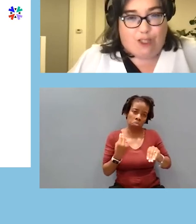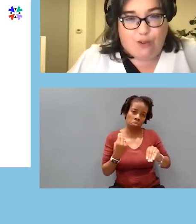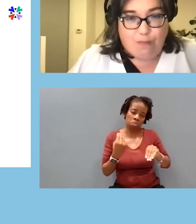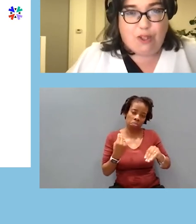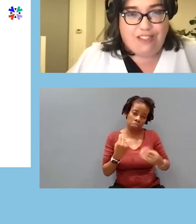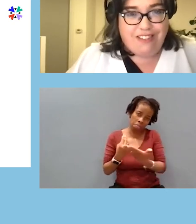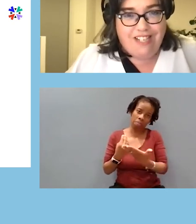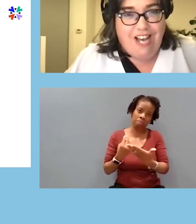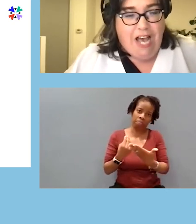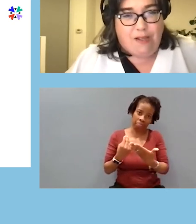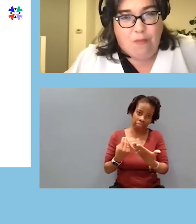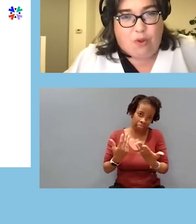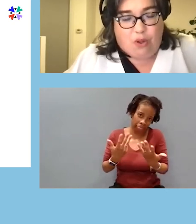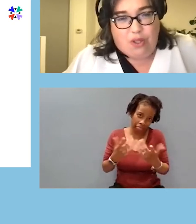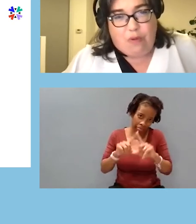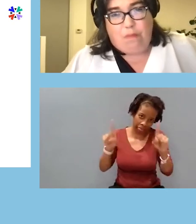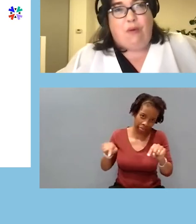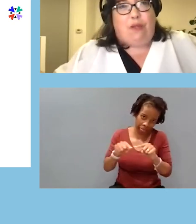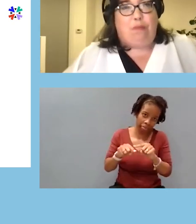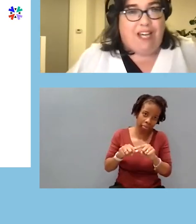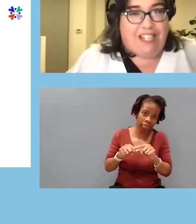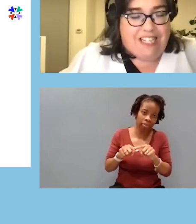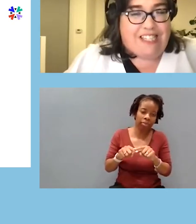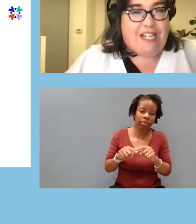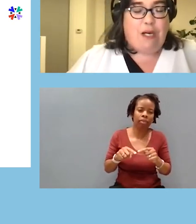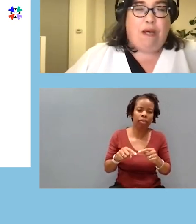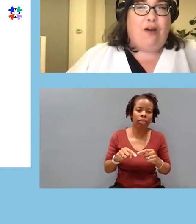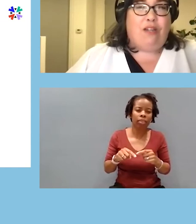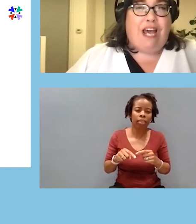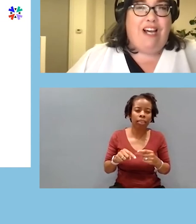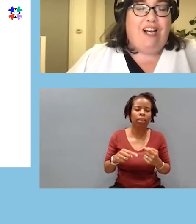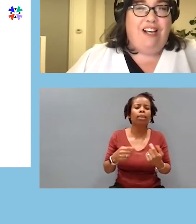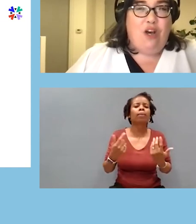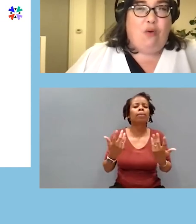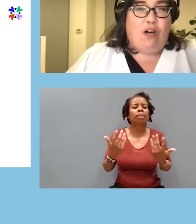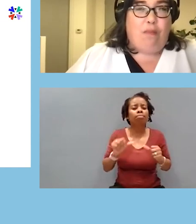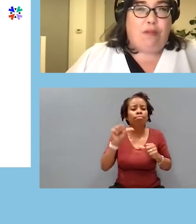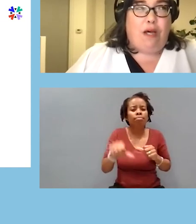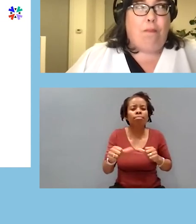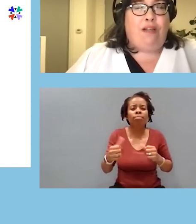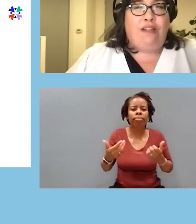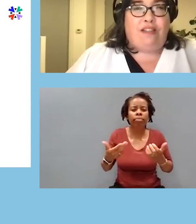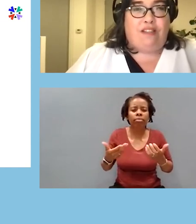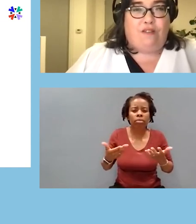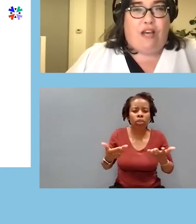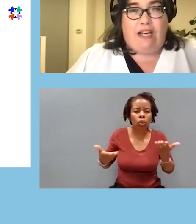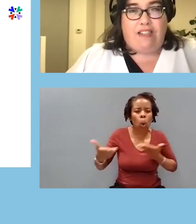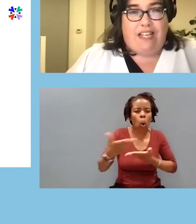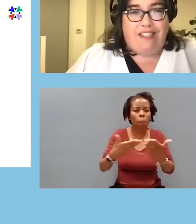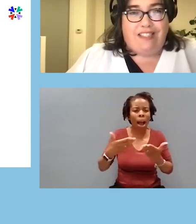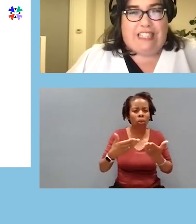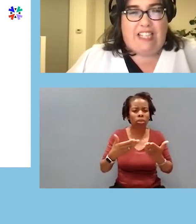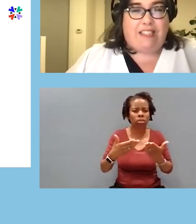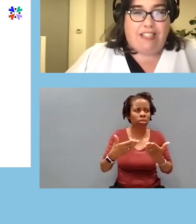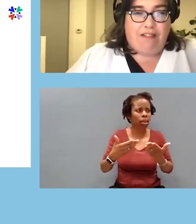Smith description, and then we're going to bounce back and think about what abundance of